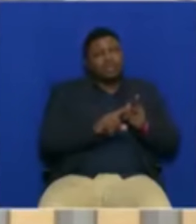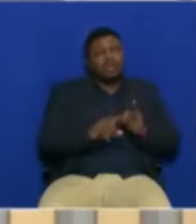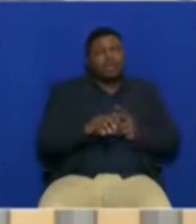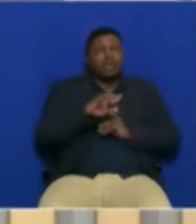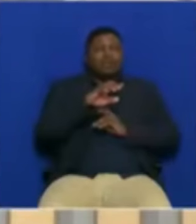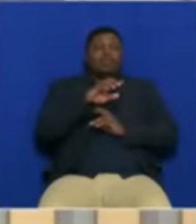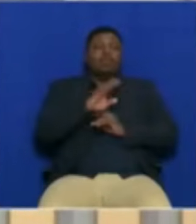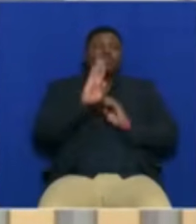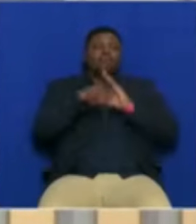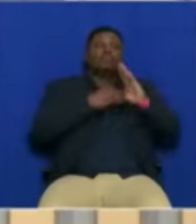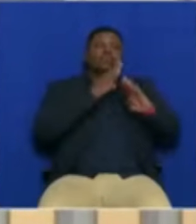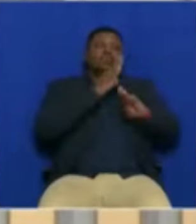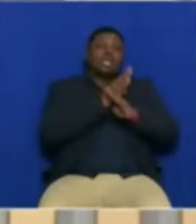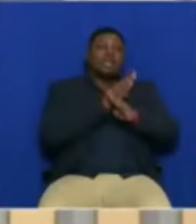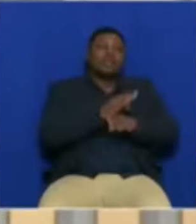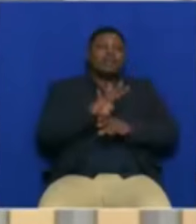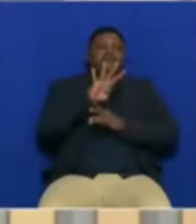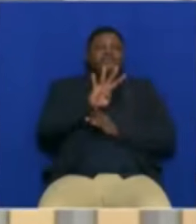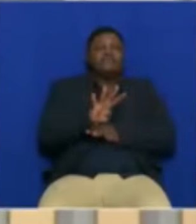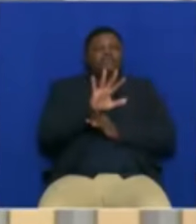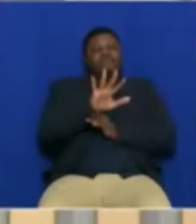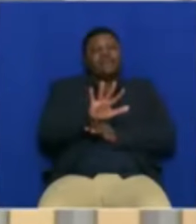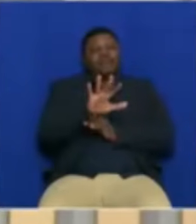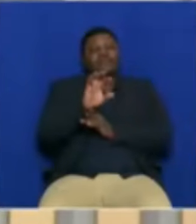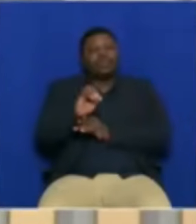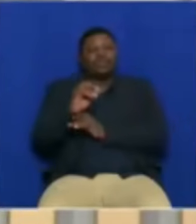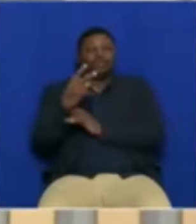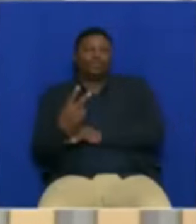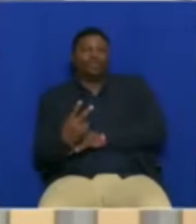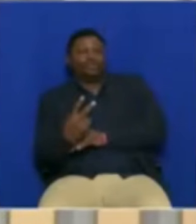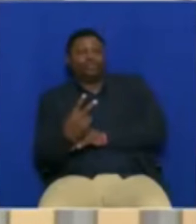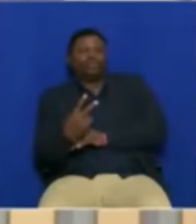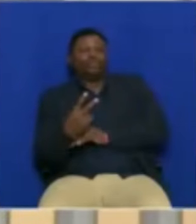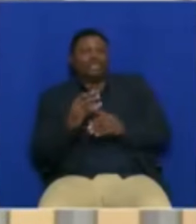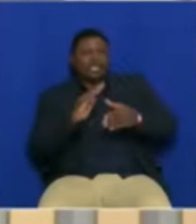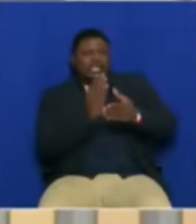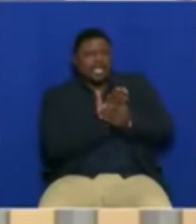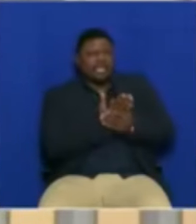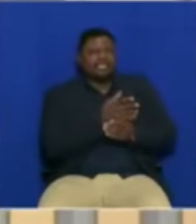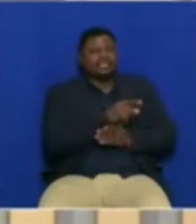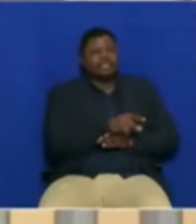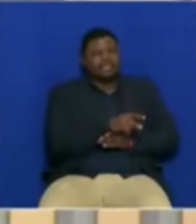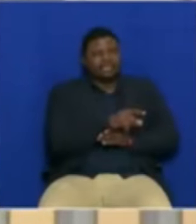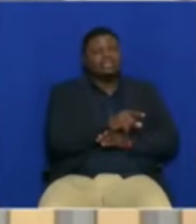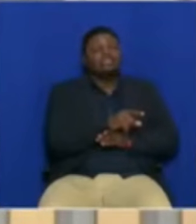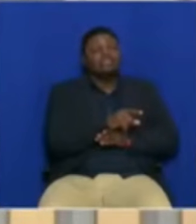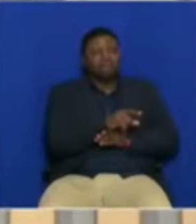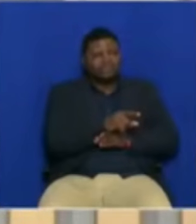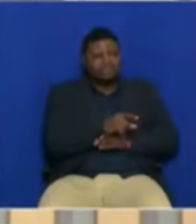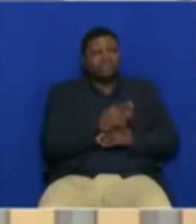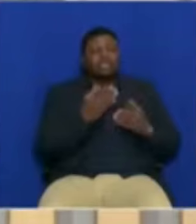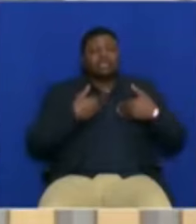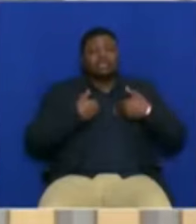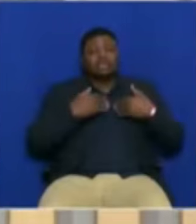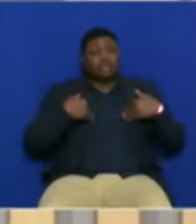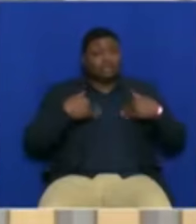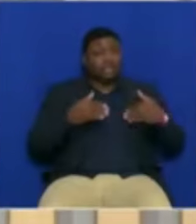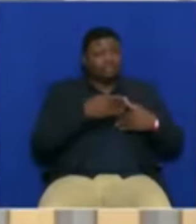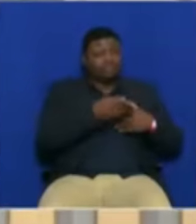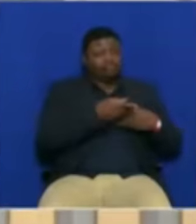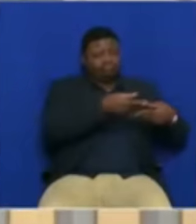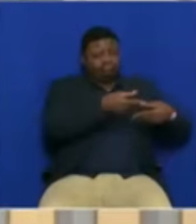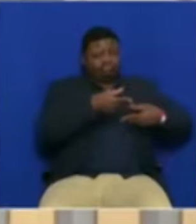His starting point was getting the dockets, and I know that he worked on the Lushaba